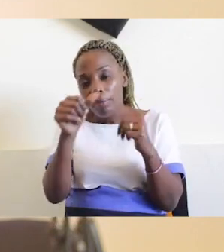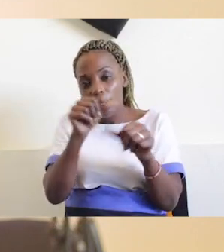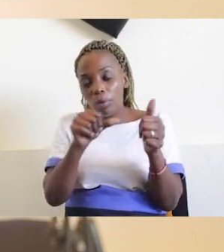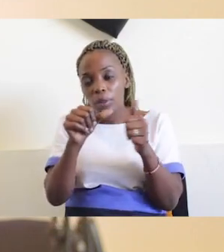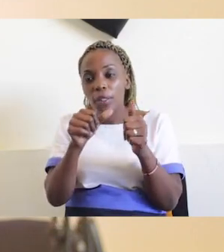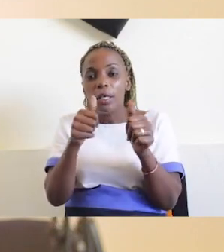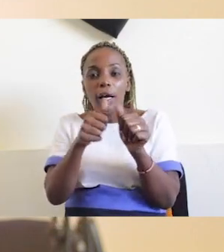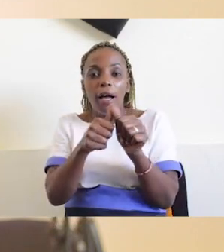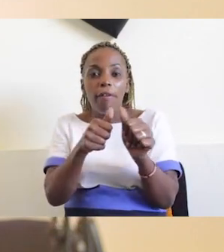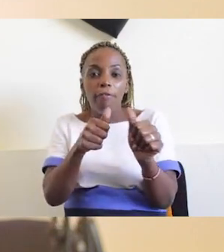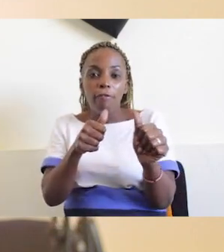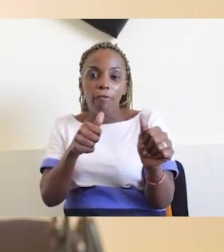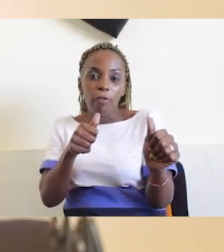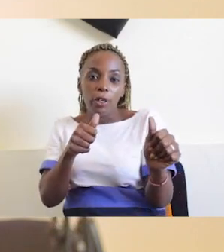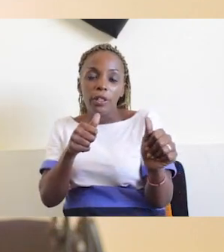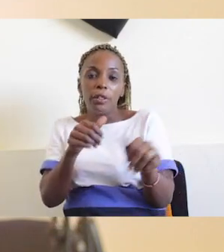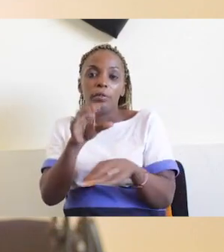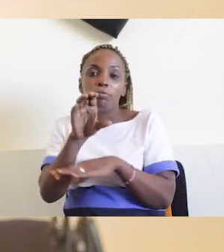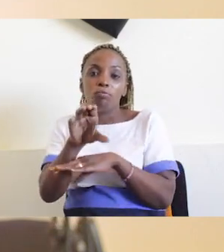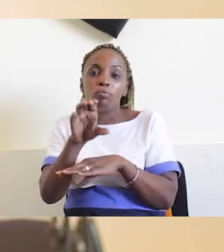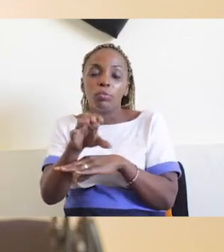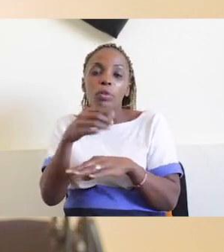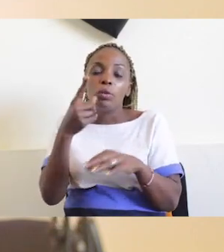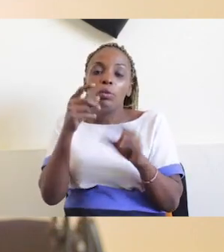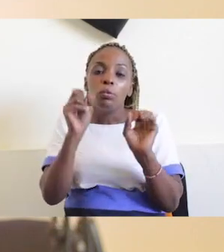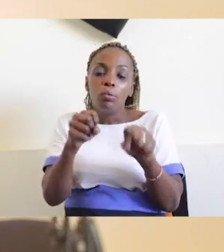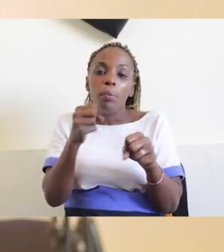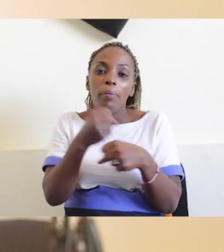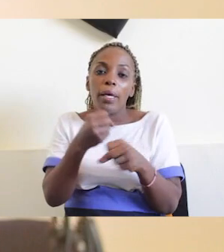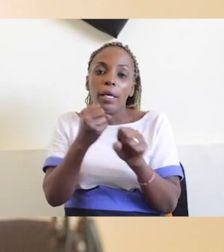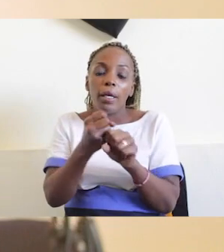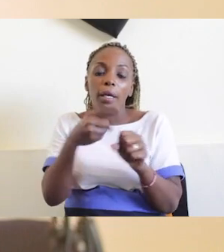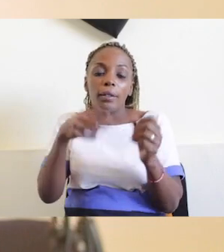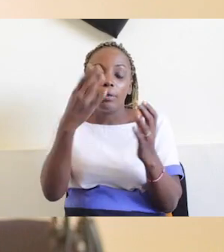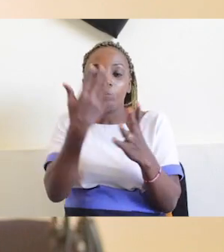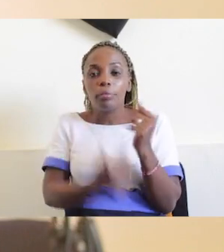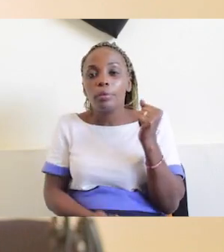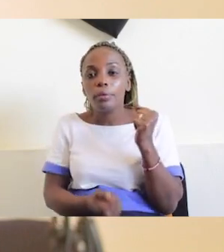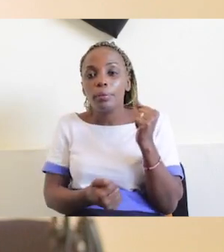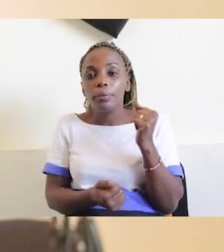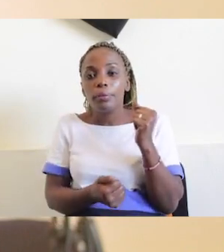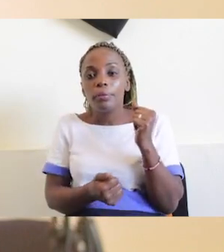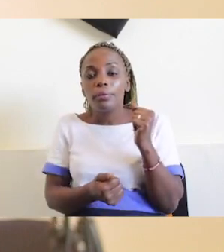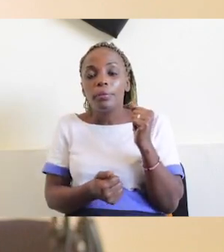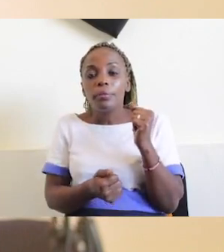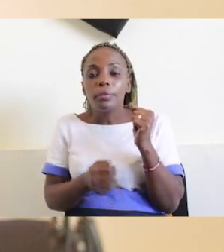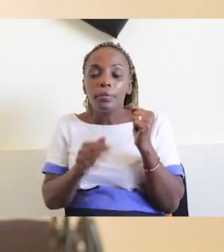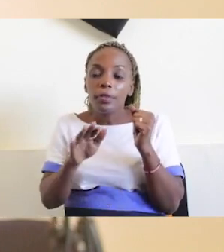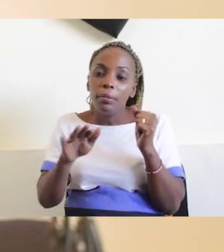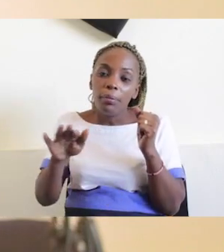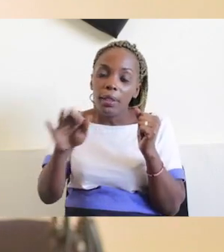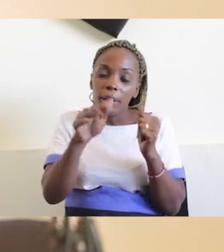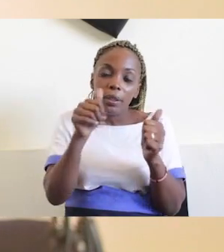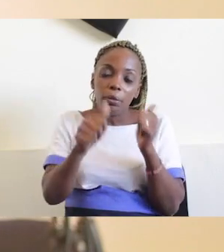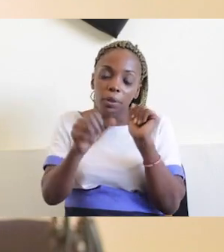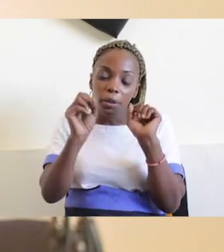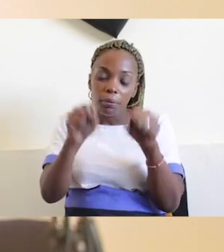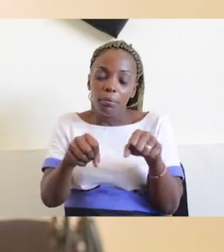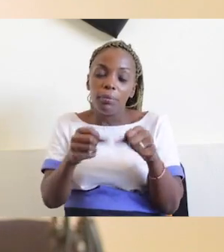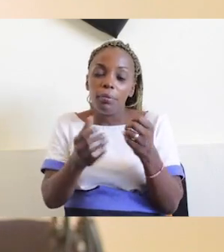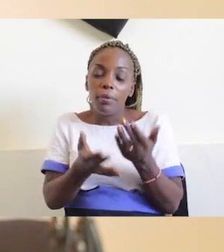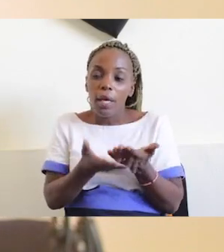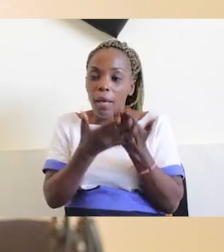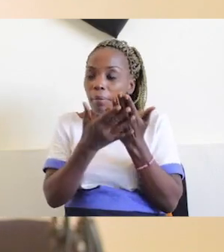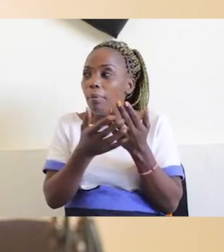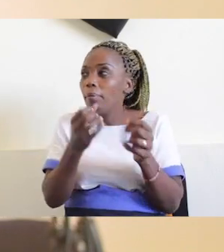about avoiding the snares that can cause us to perch, you know, at a place that will tempt us